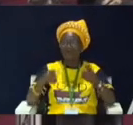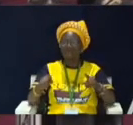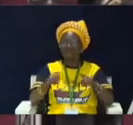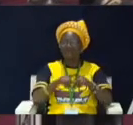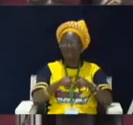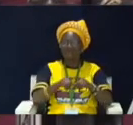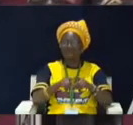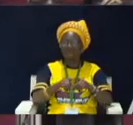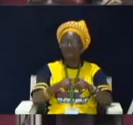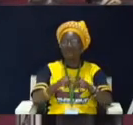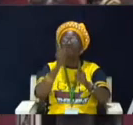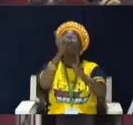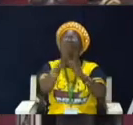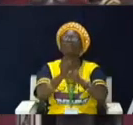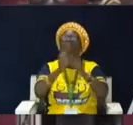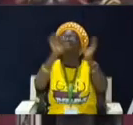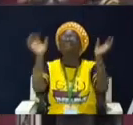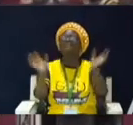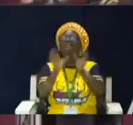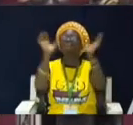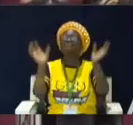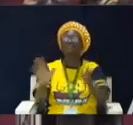celebrate yourself.